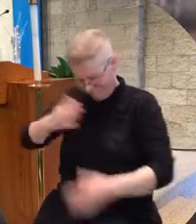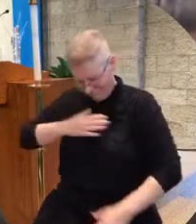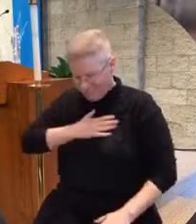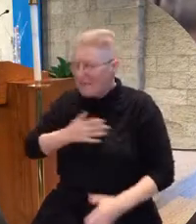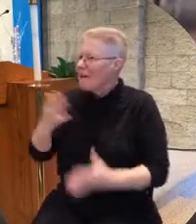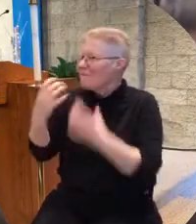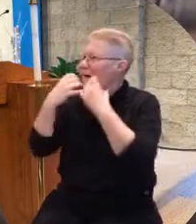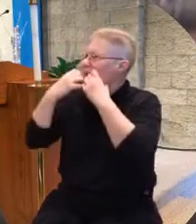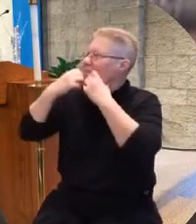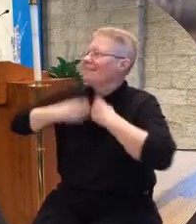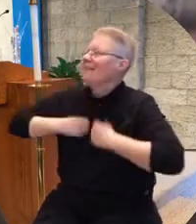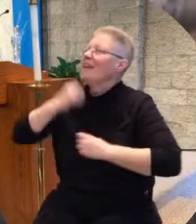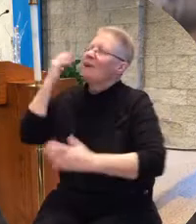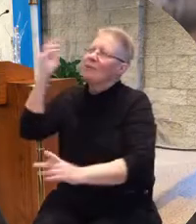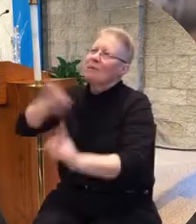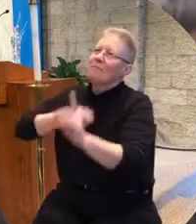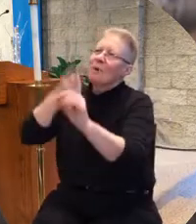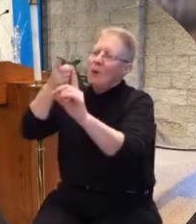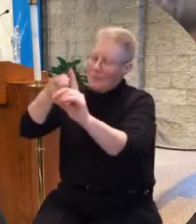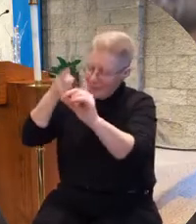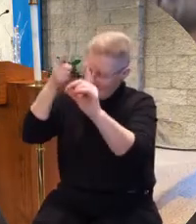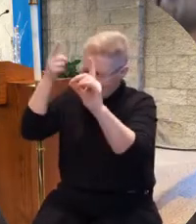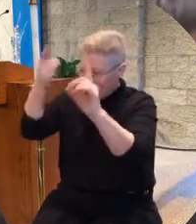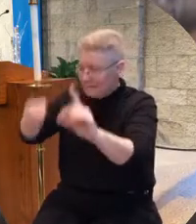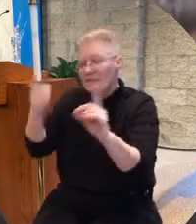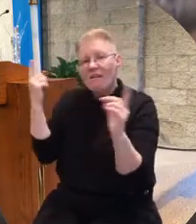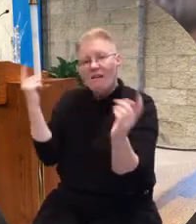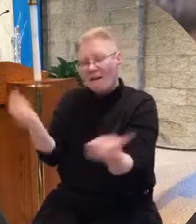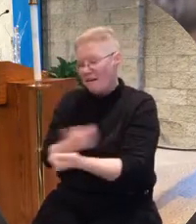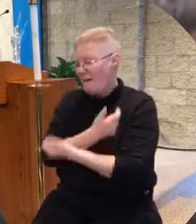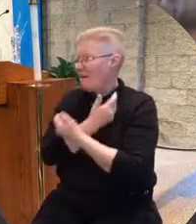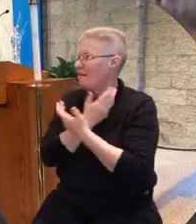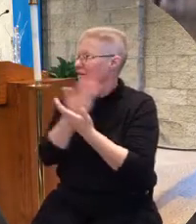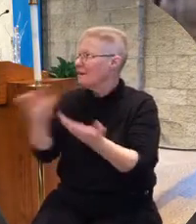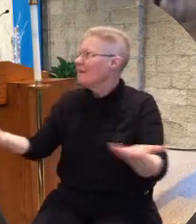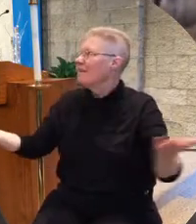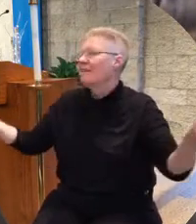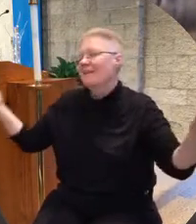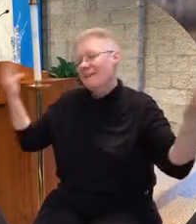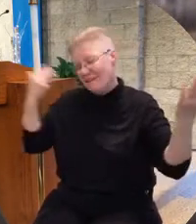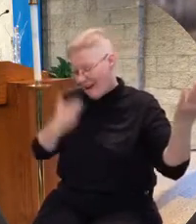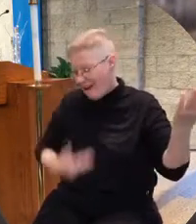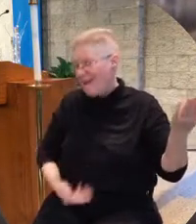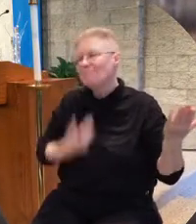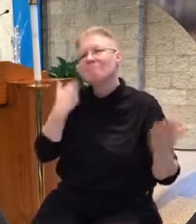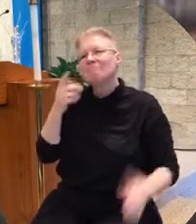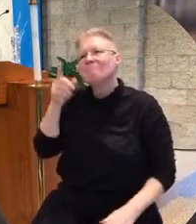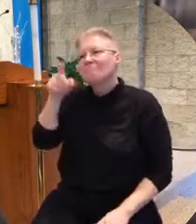Purpose to all that I may.